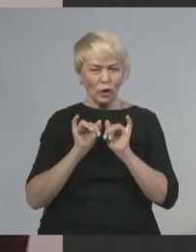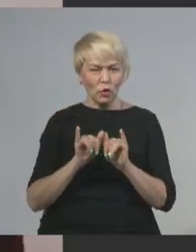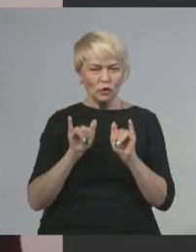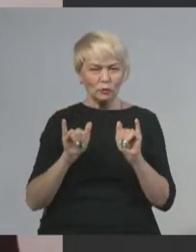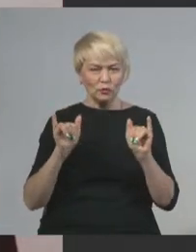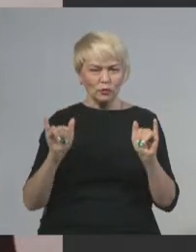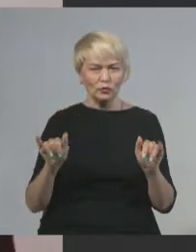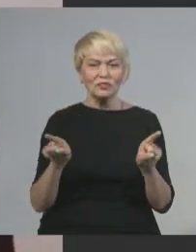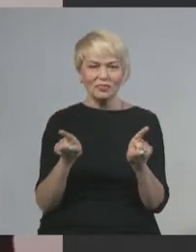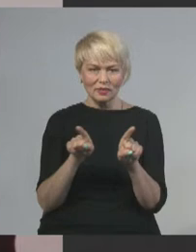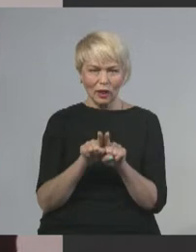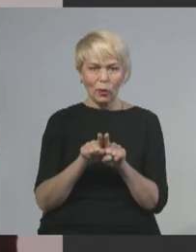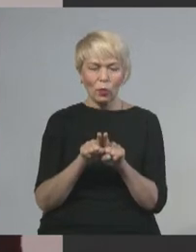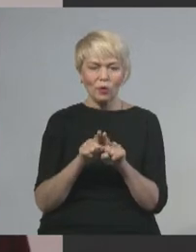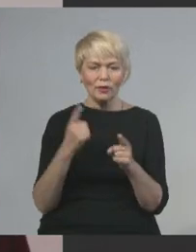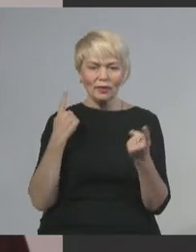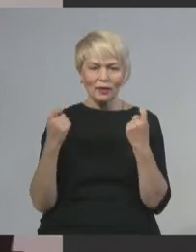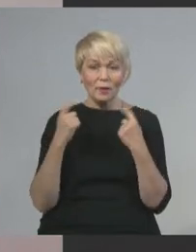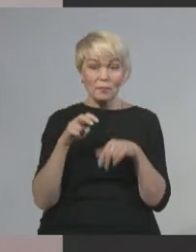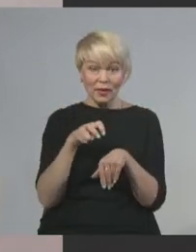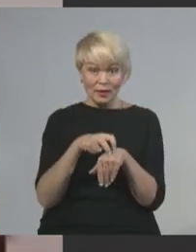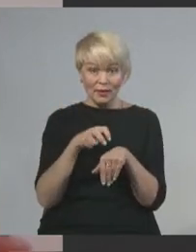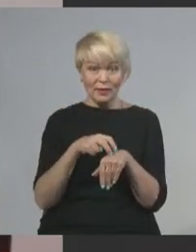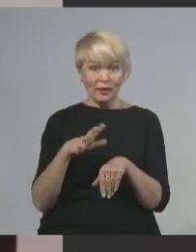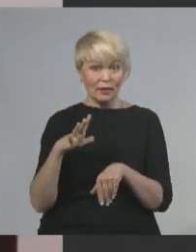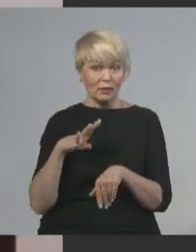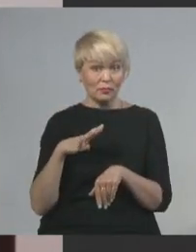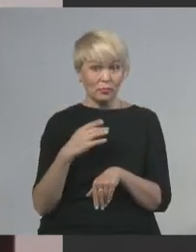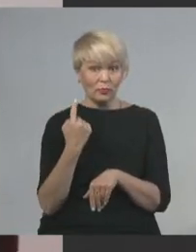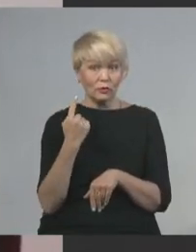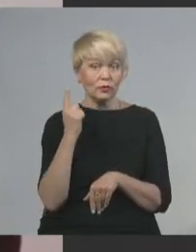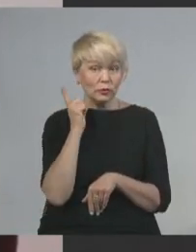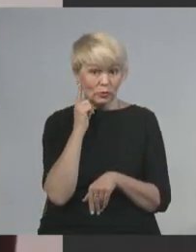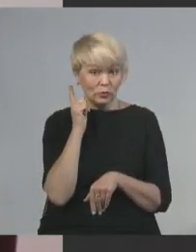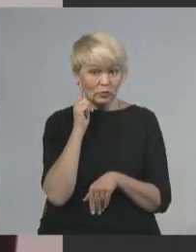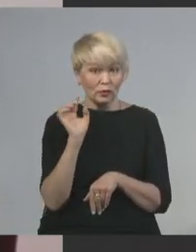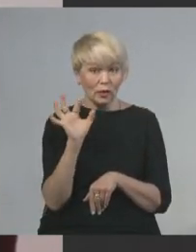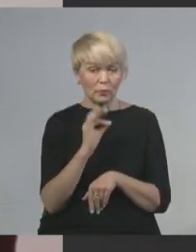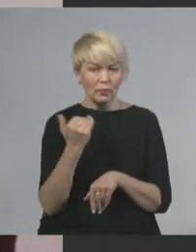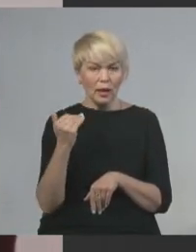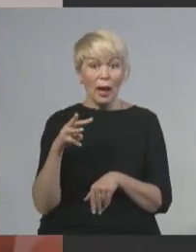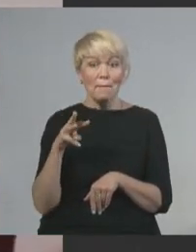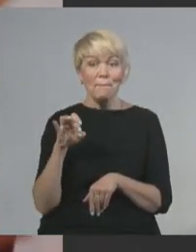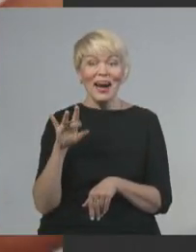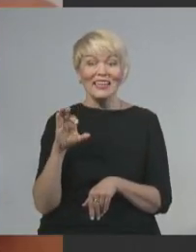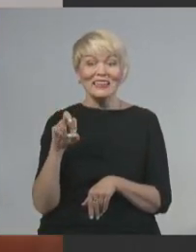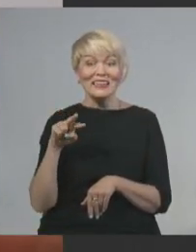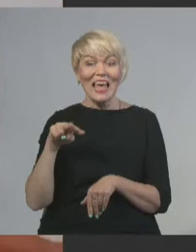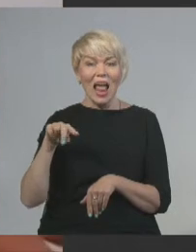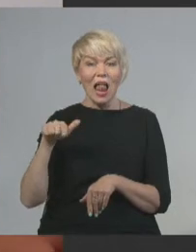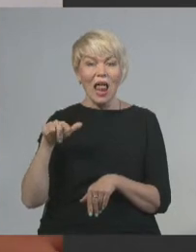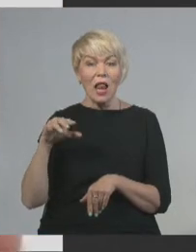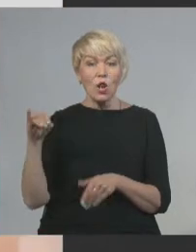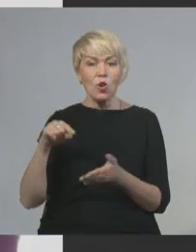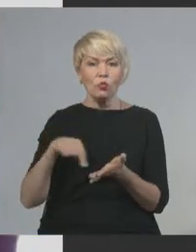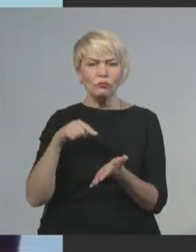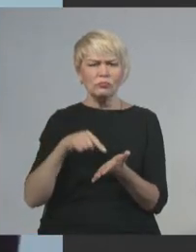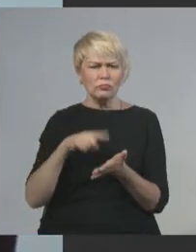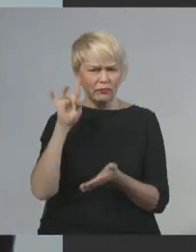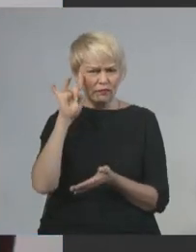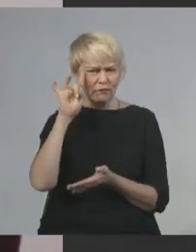i don't know if you heard about him a brother from marseille who is really renowned a